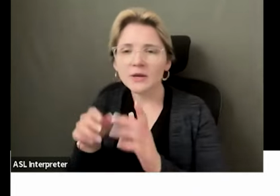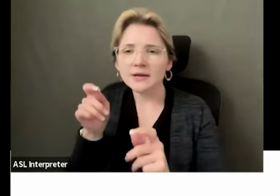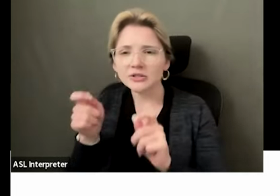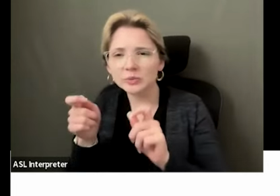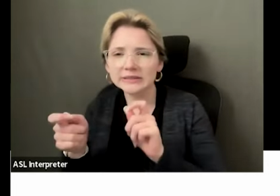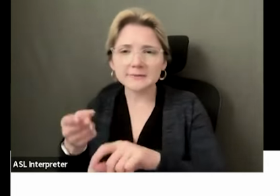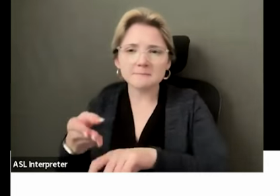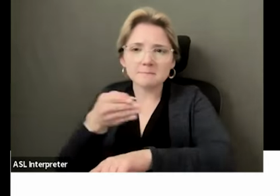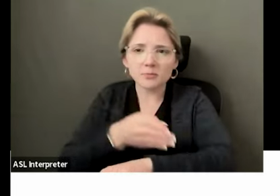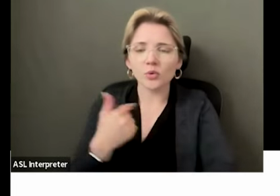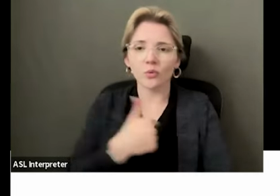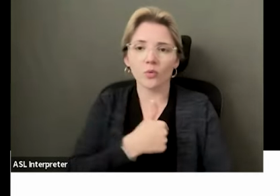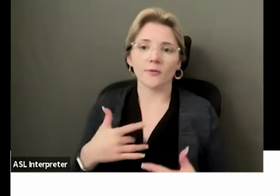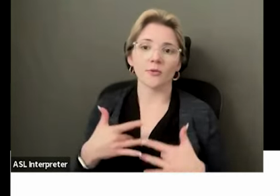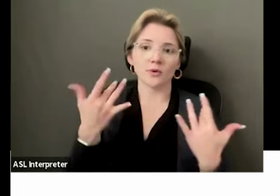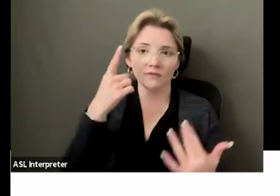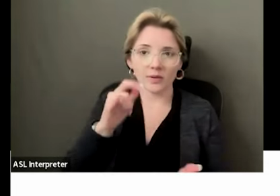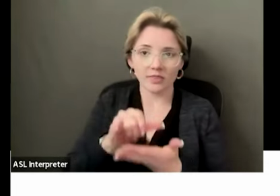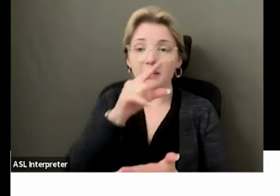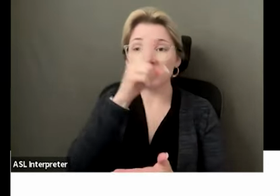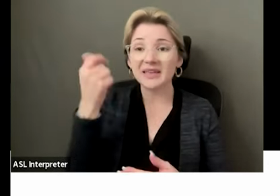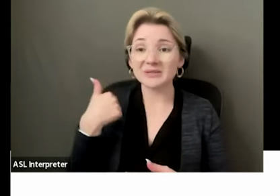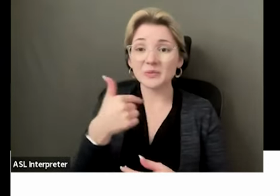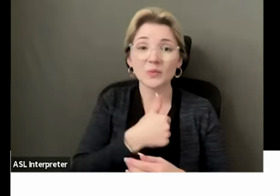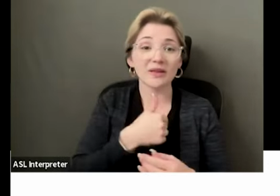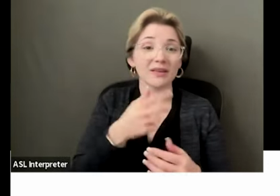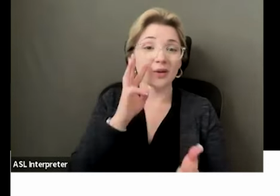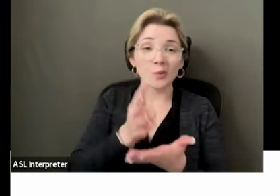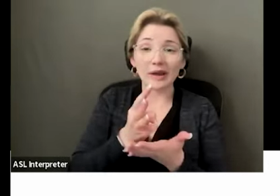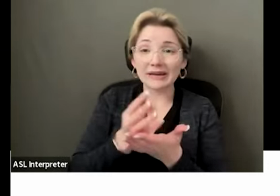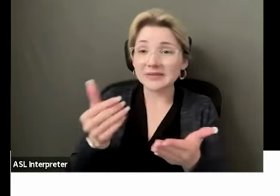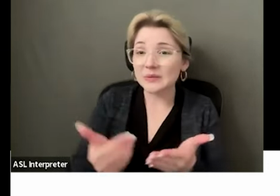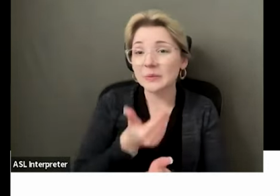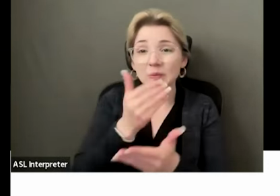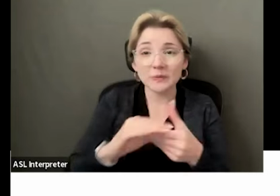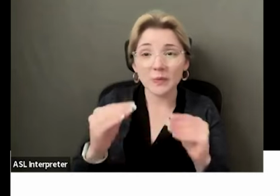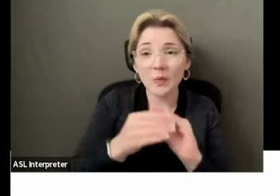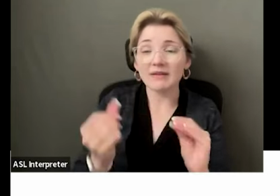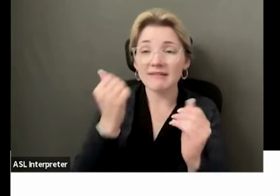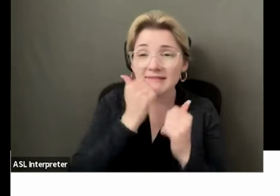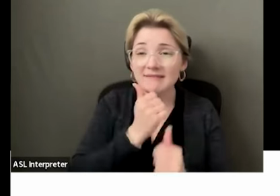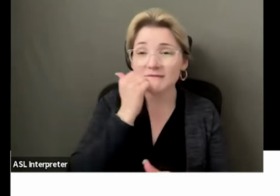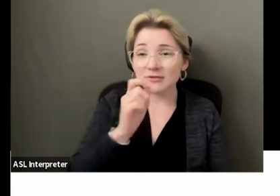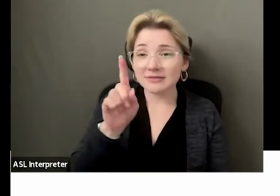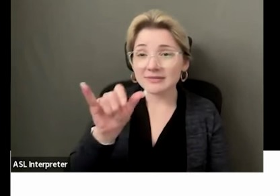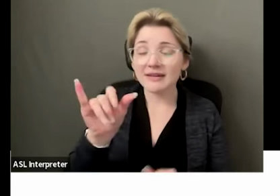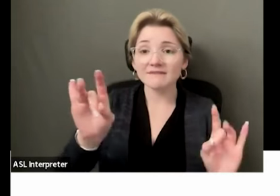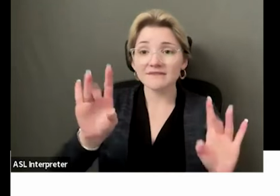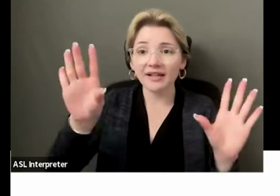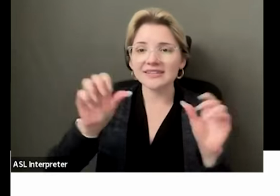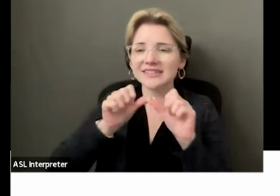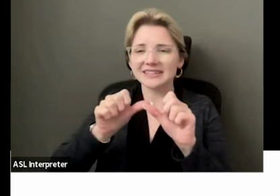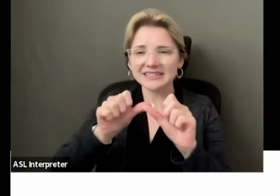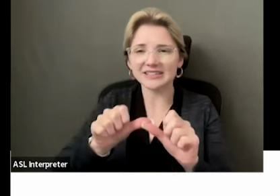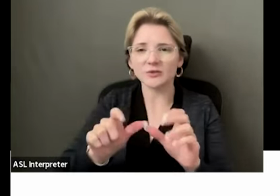with the ways in which we're seeing violence show up and the experience of survivors. And so our office also has the